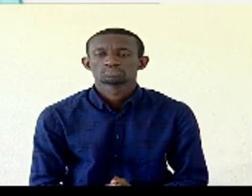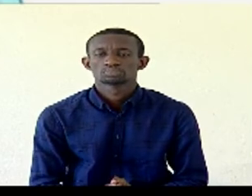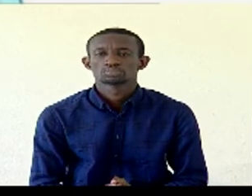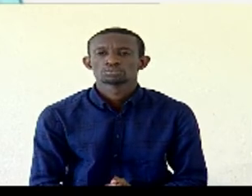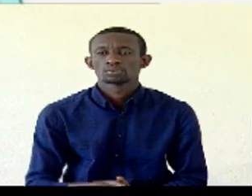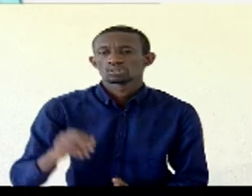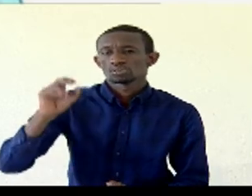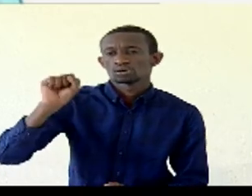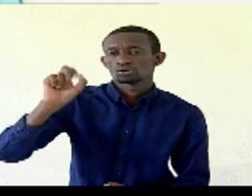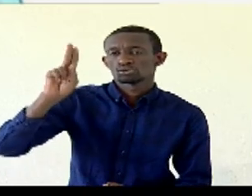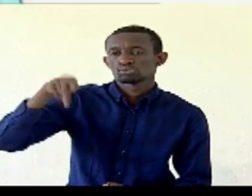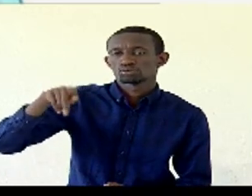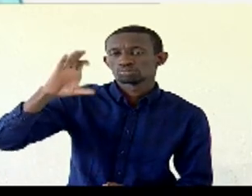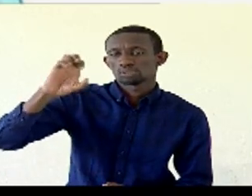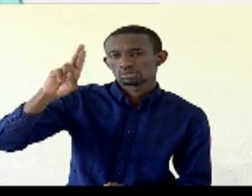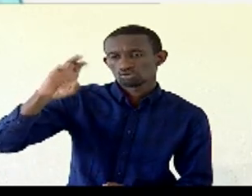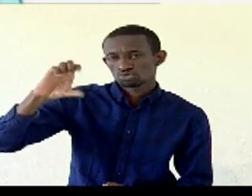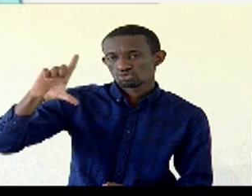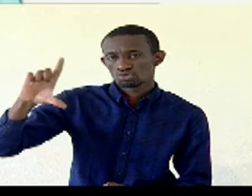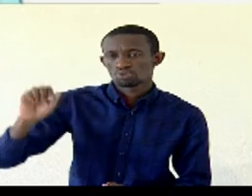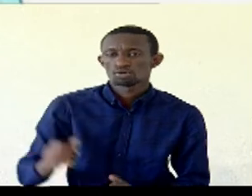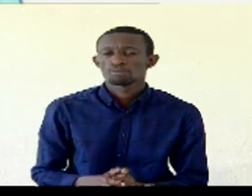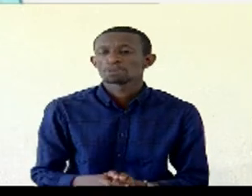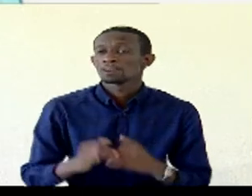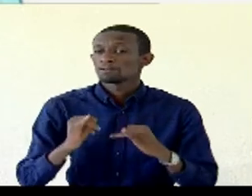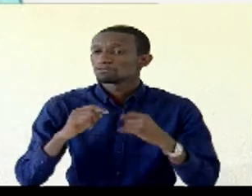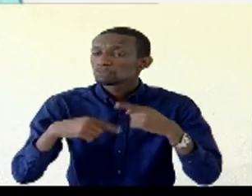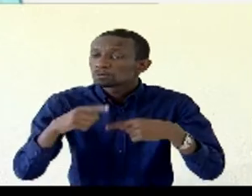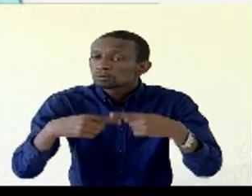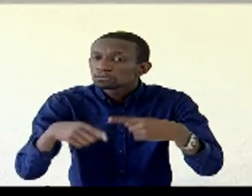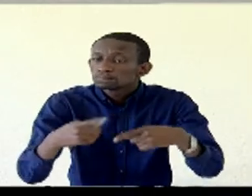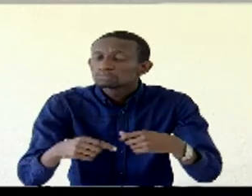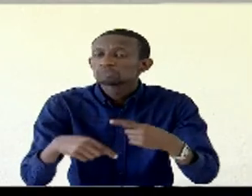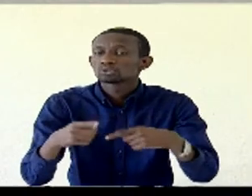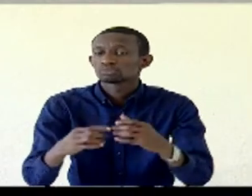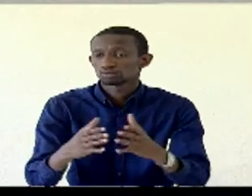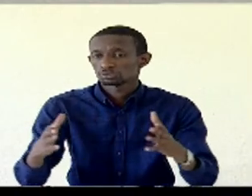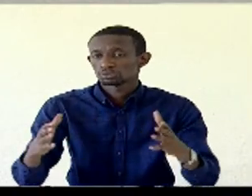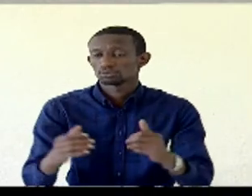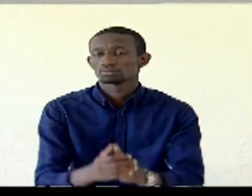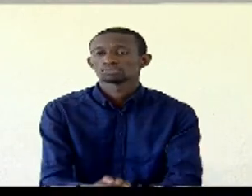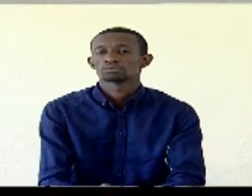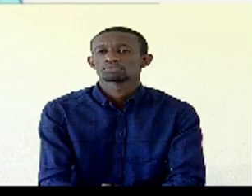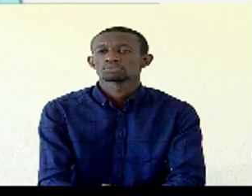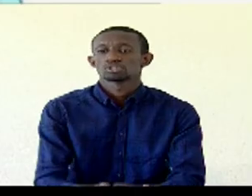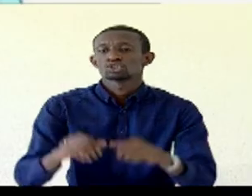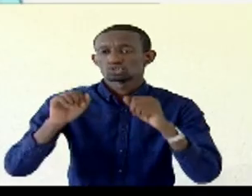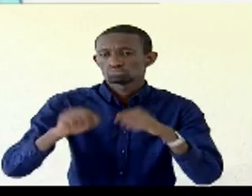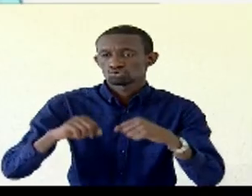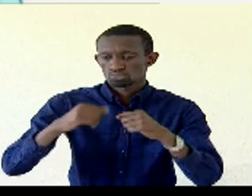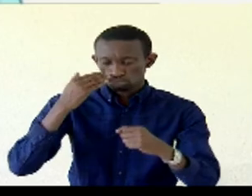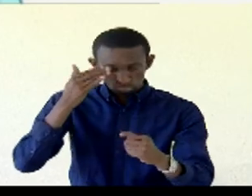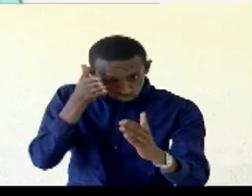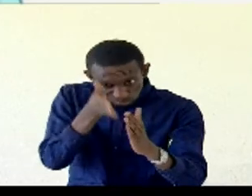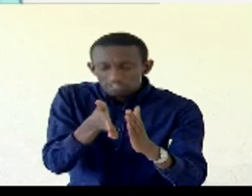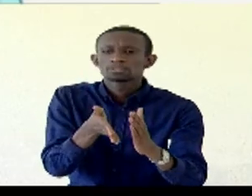Supercoiling, fitting within the nucleus, but when supercoiling continues and it coils and then condensation comes in, we are able to see our chromatin, this